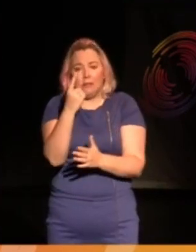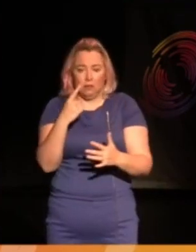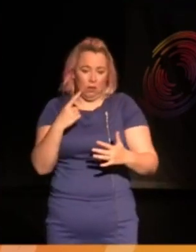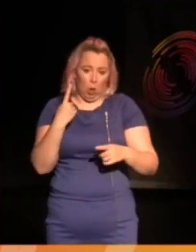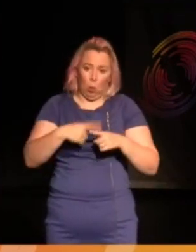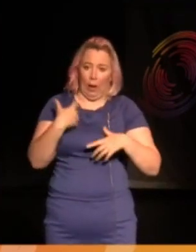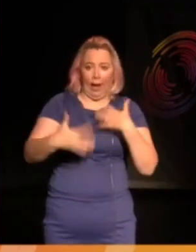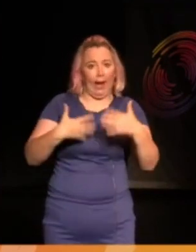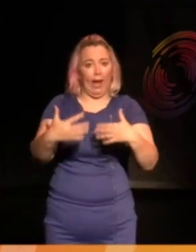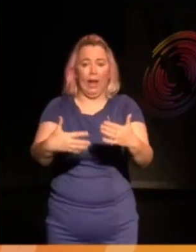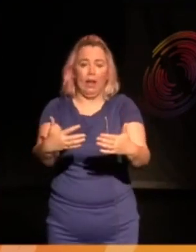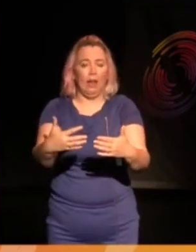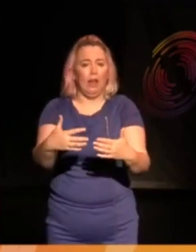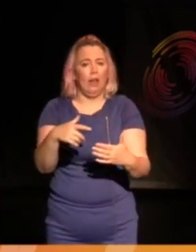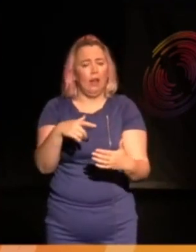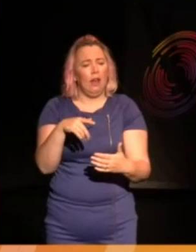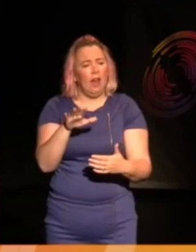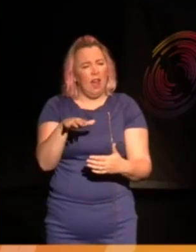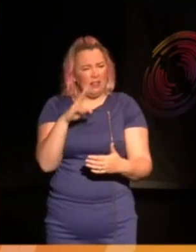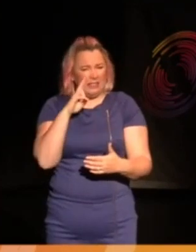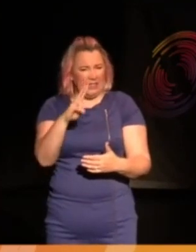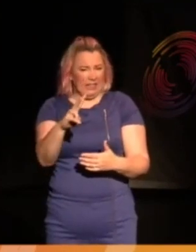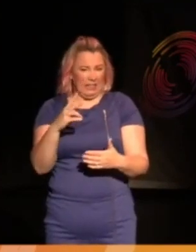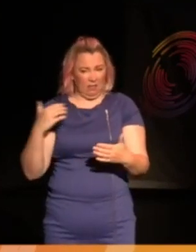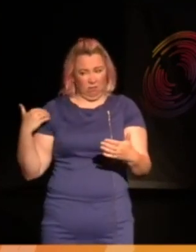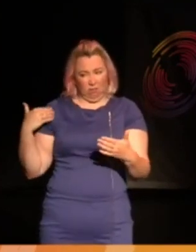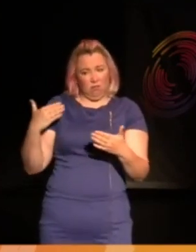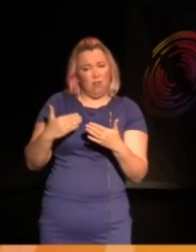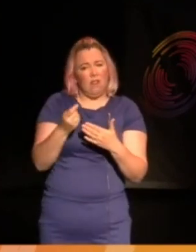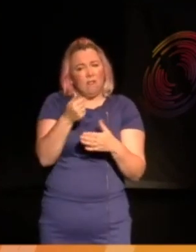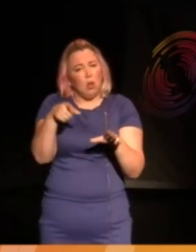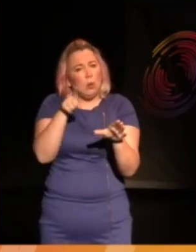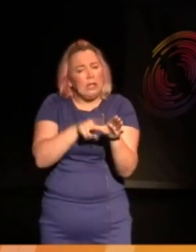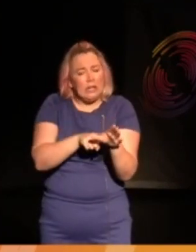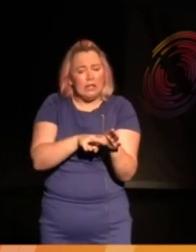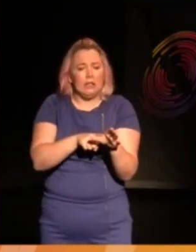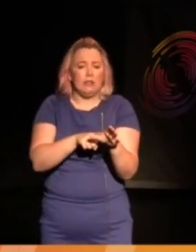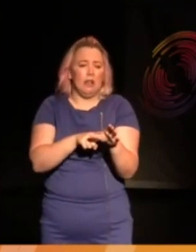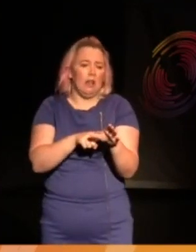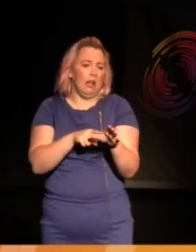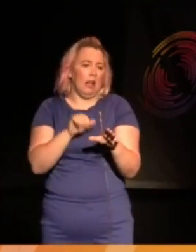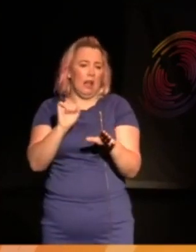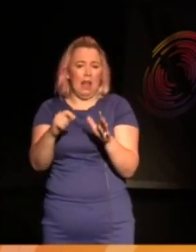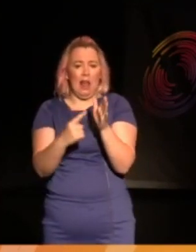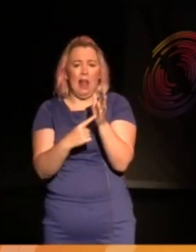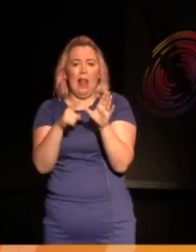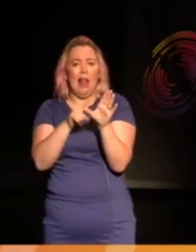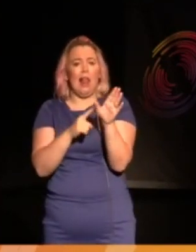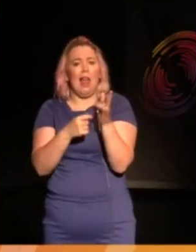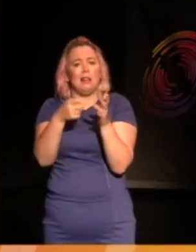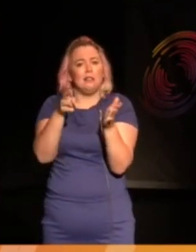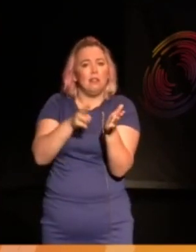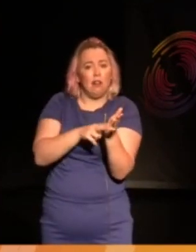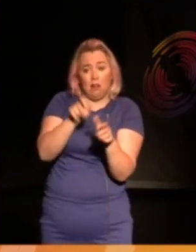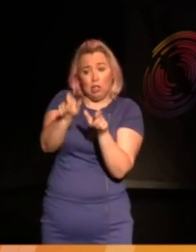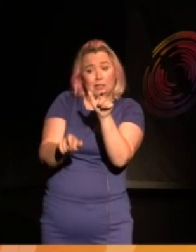because there are, and we've seen this over the last few years, these latent constituencies who are